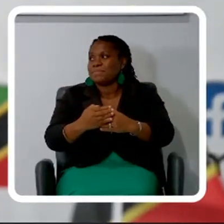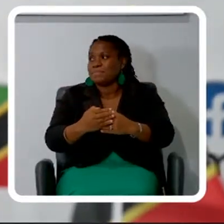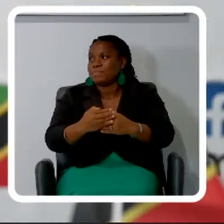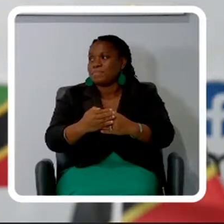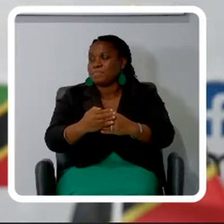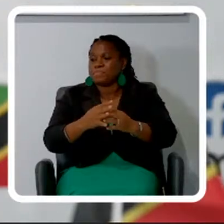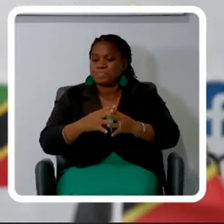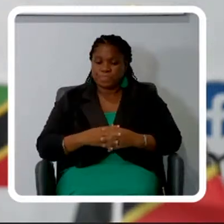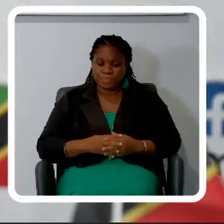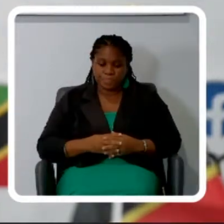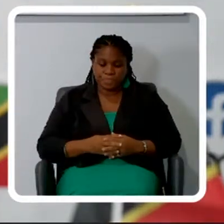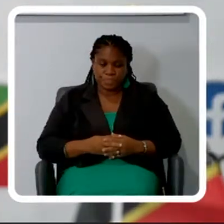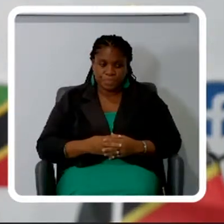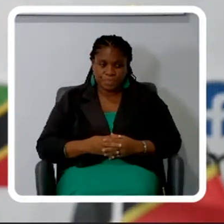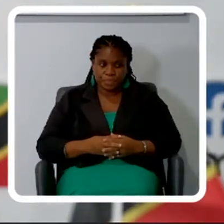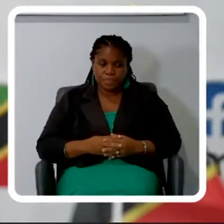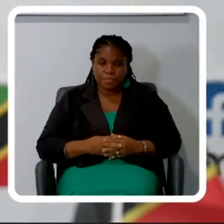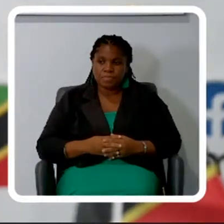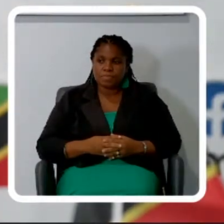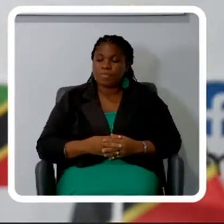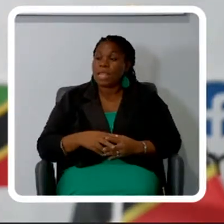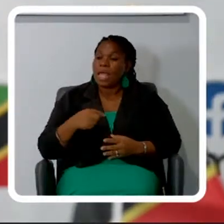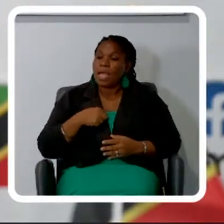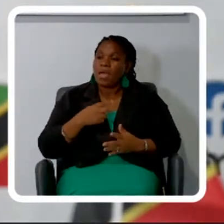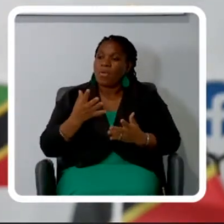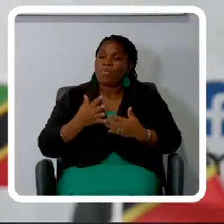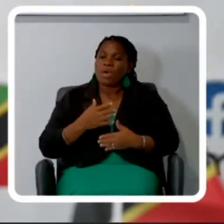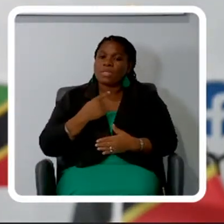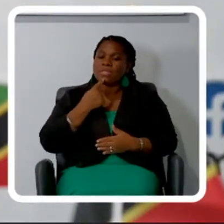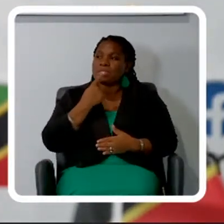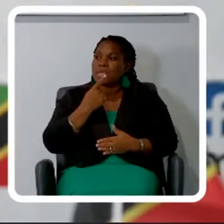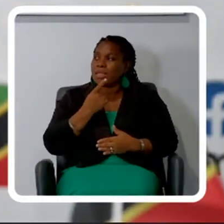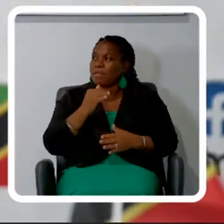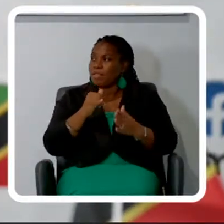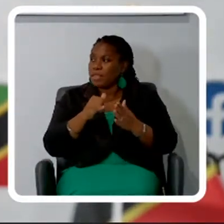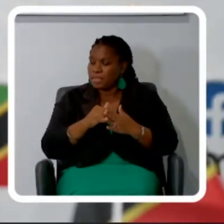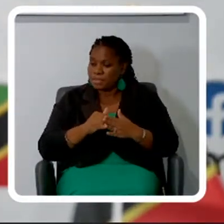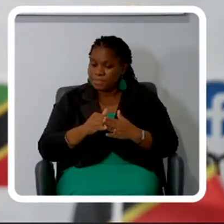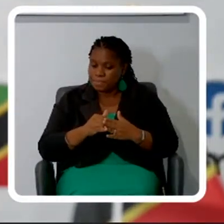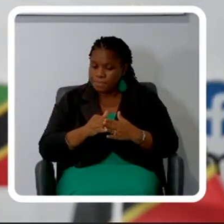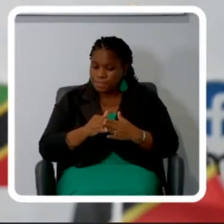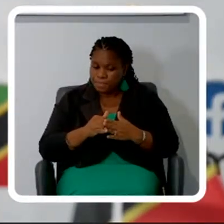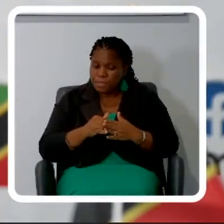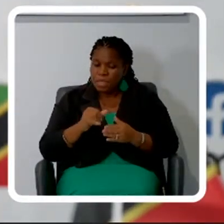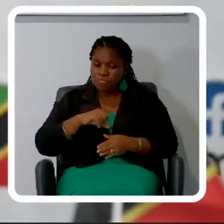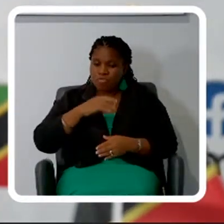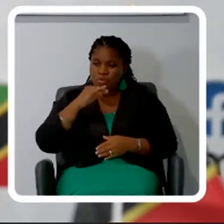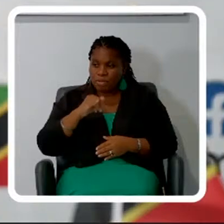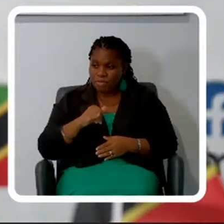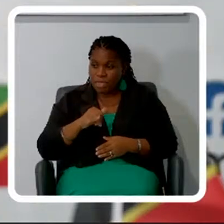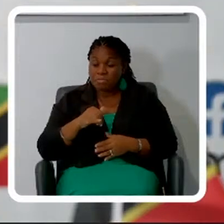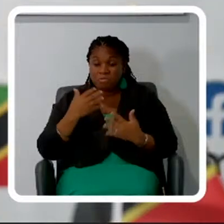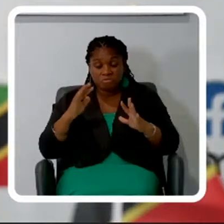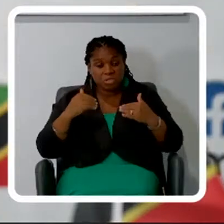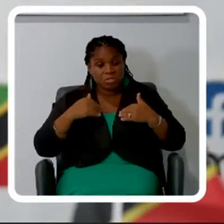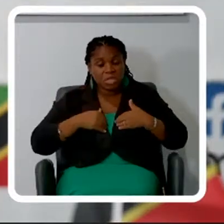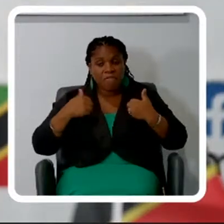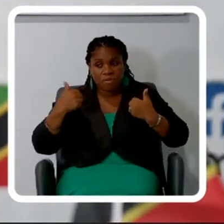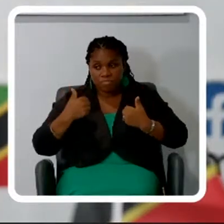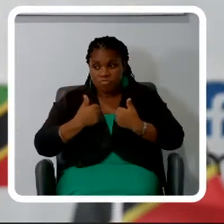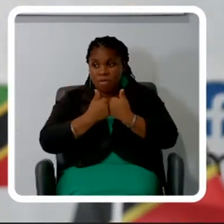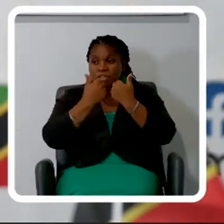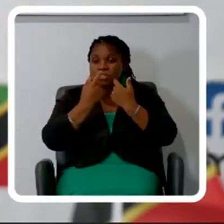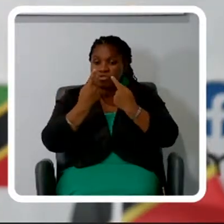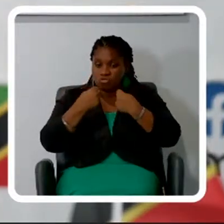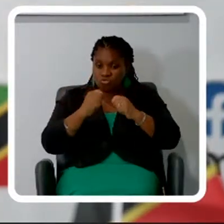global citizenship. And I want to say that I'm very proud of that as well. We had our challenges in seeking